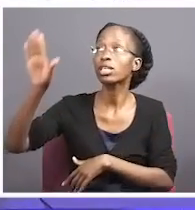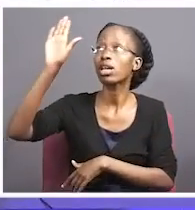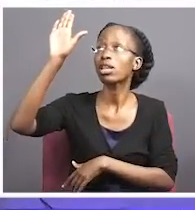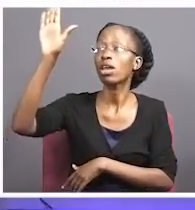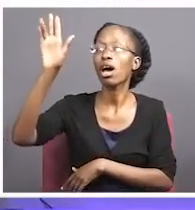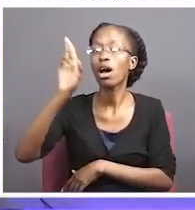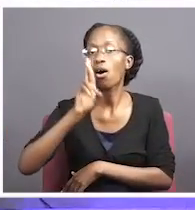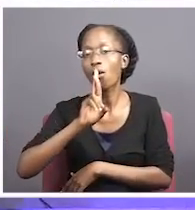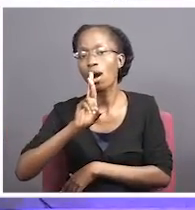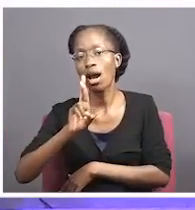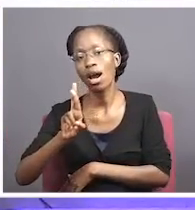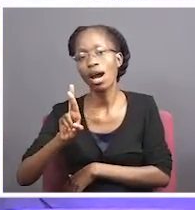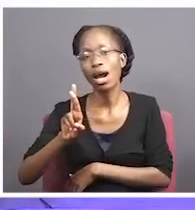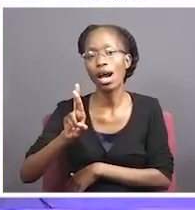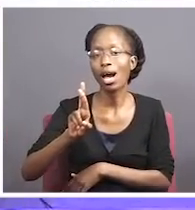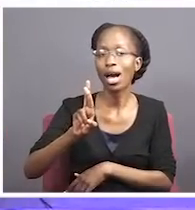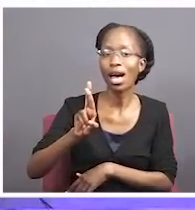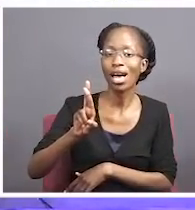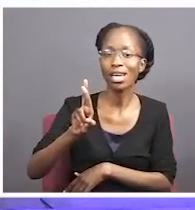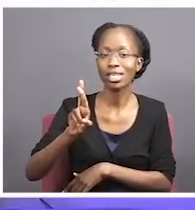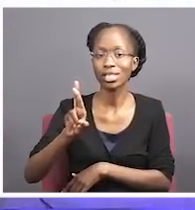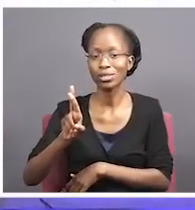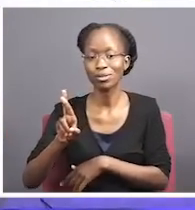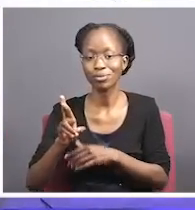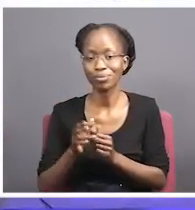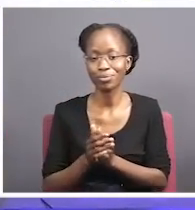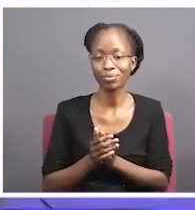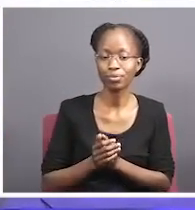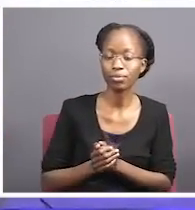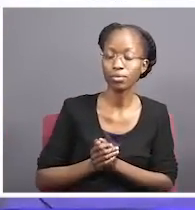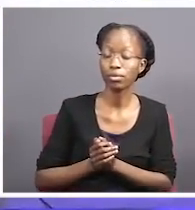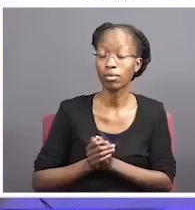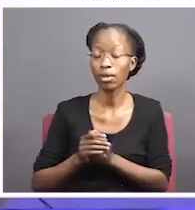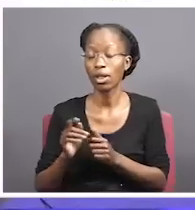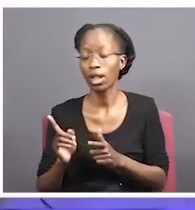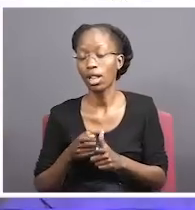art, how great thou art.